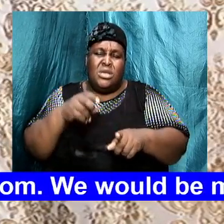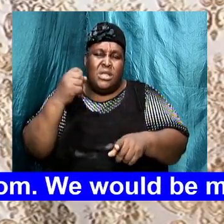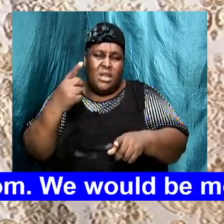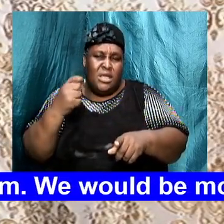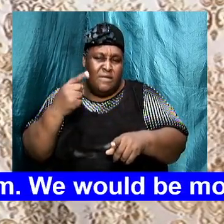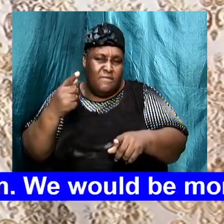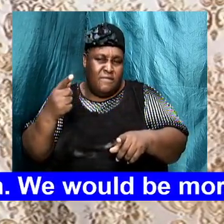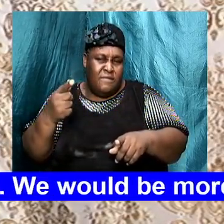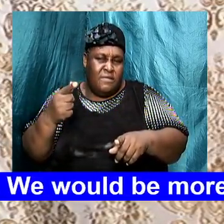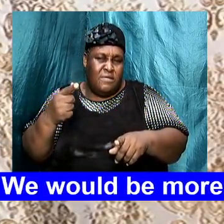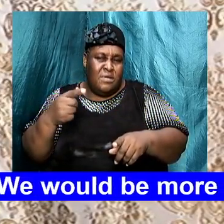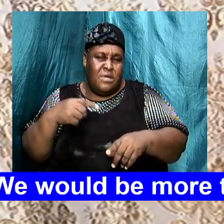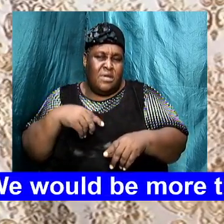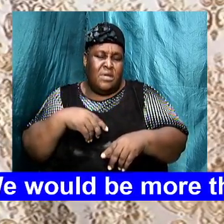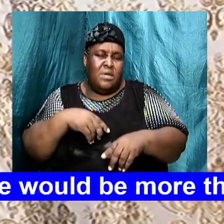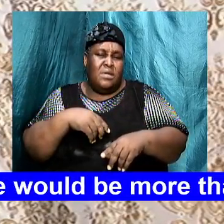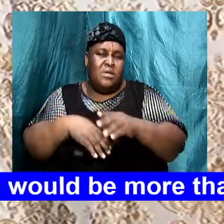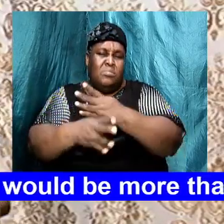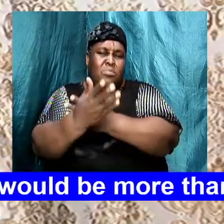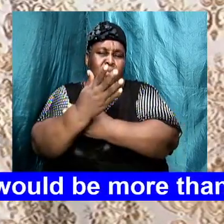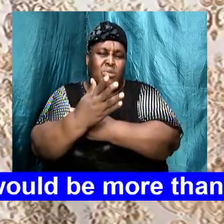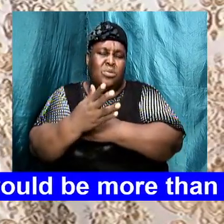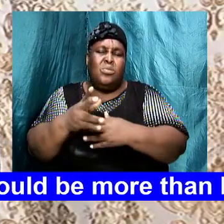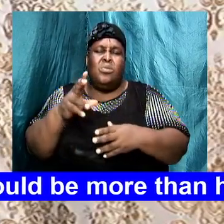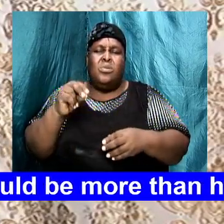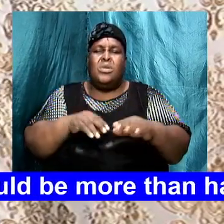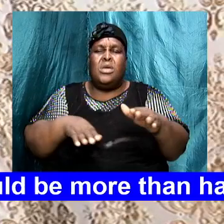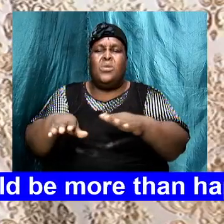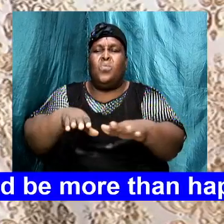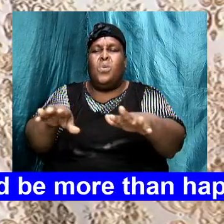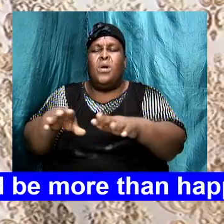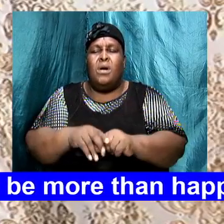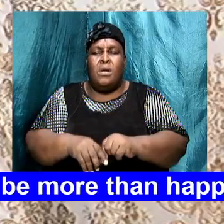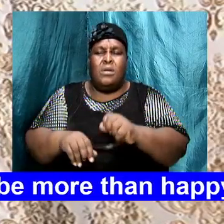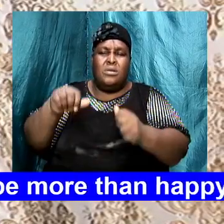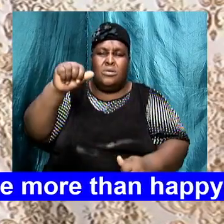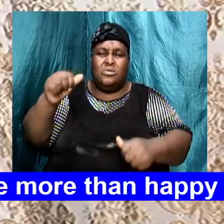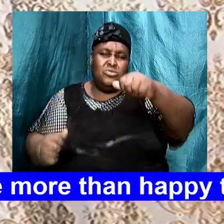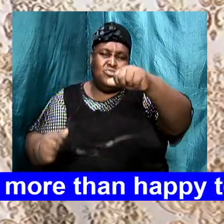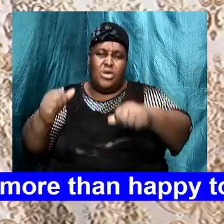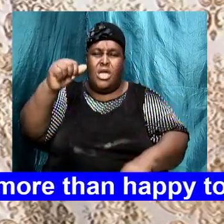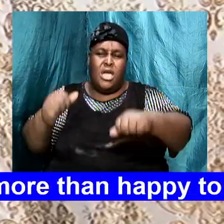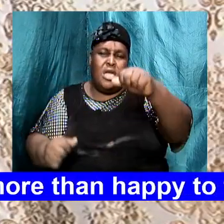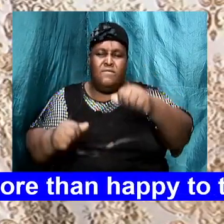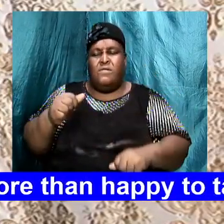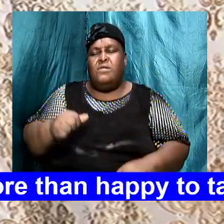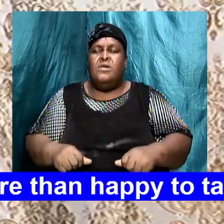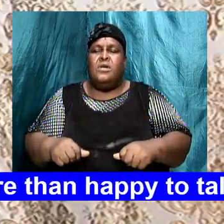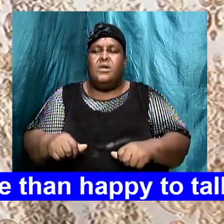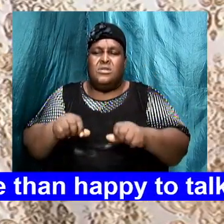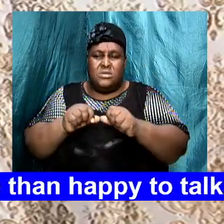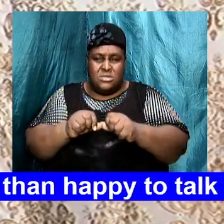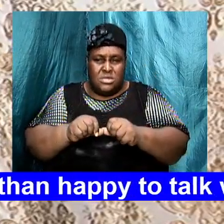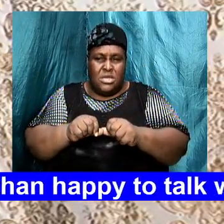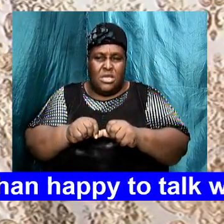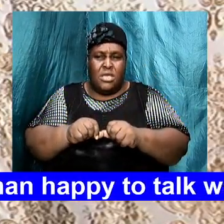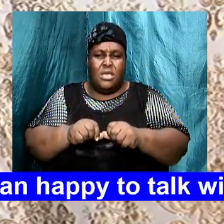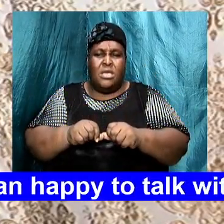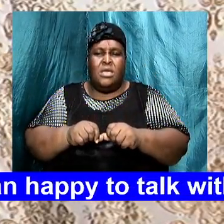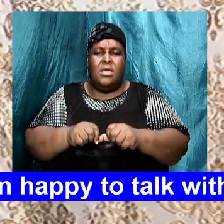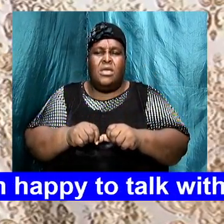ride by, you can drive by. And no gathering, we're sticking to the protocols. And we're just going to ask you to just support